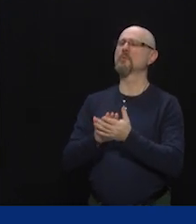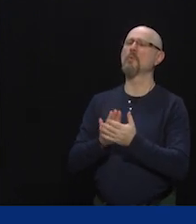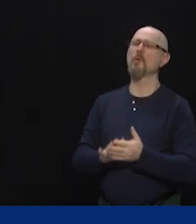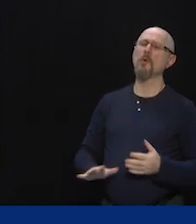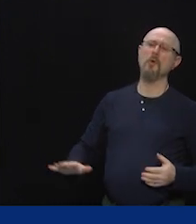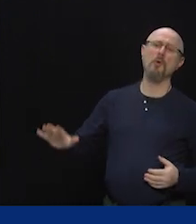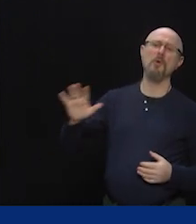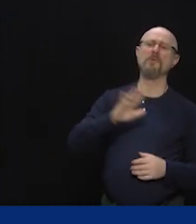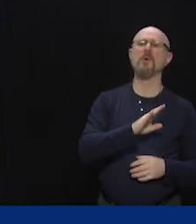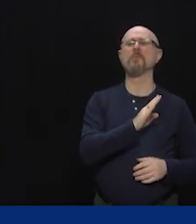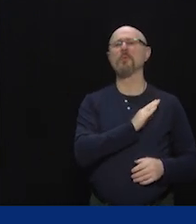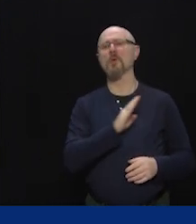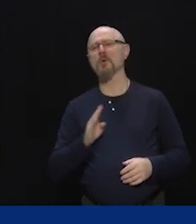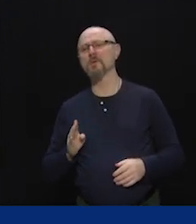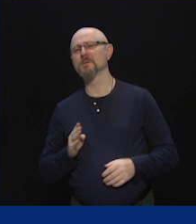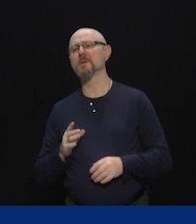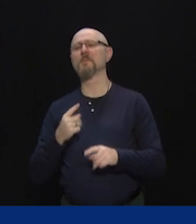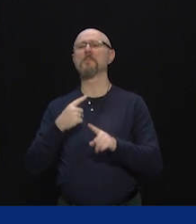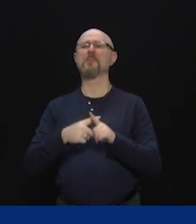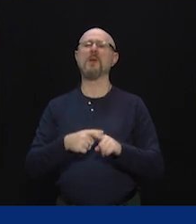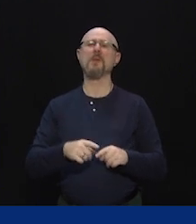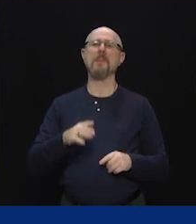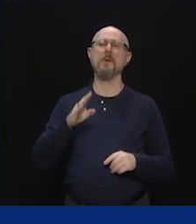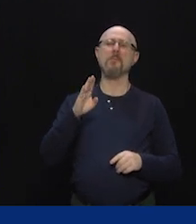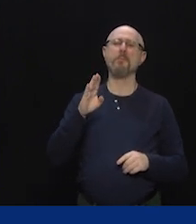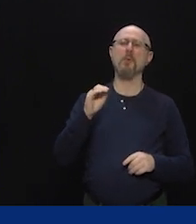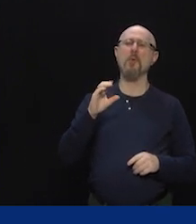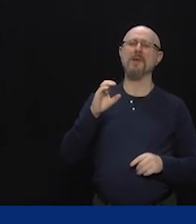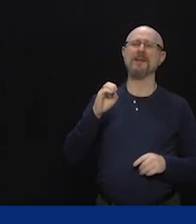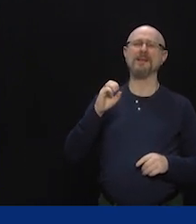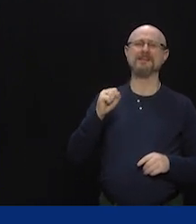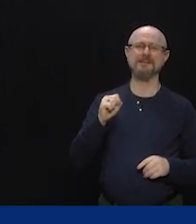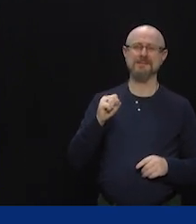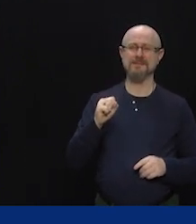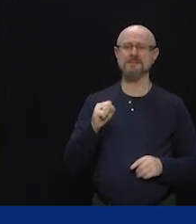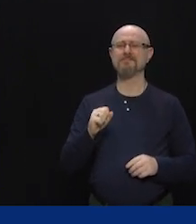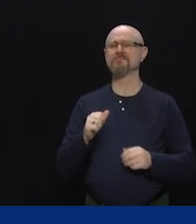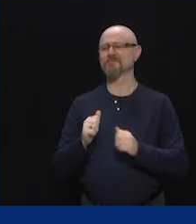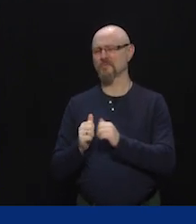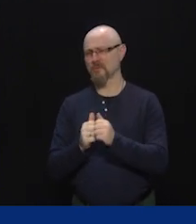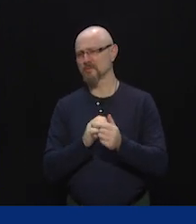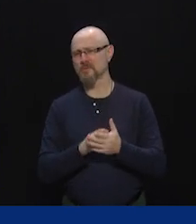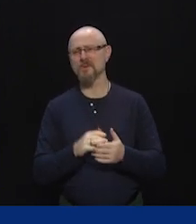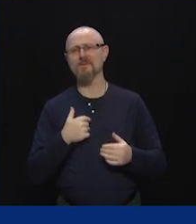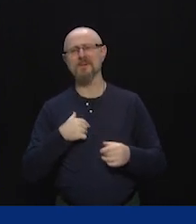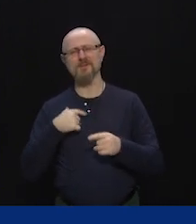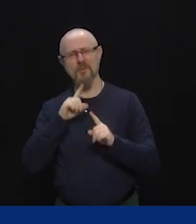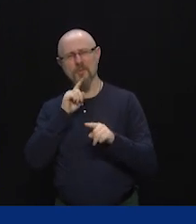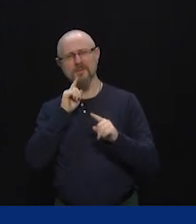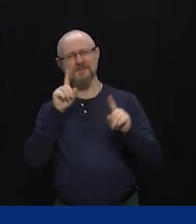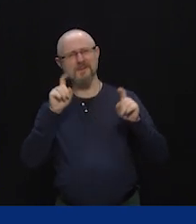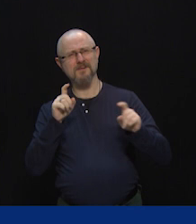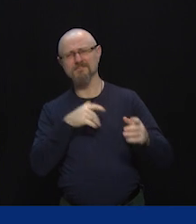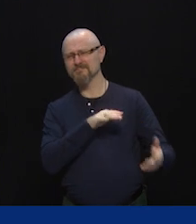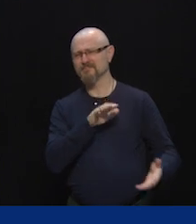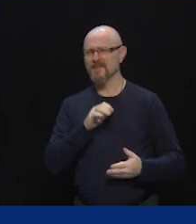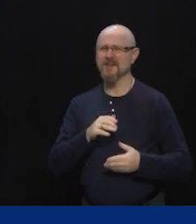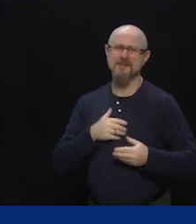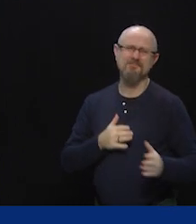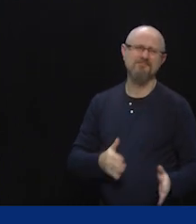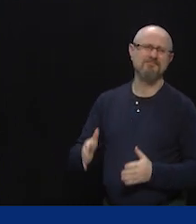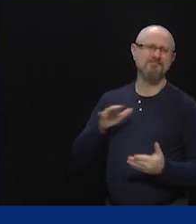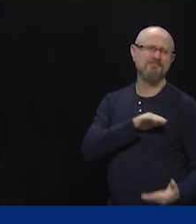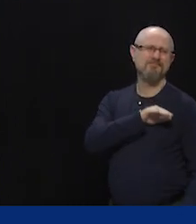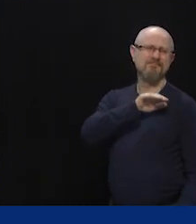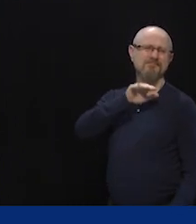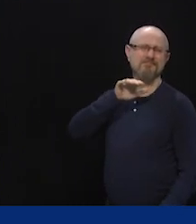as it's known. And we've been ordering tests. We've anticipated this day. We want to make sure that we have